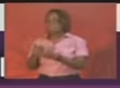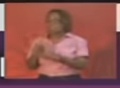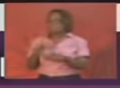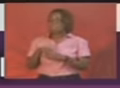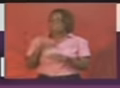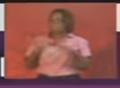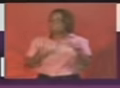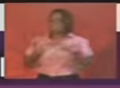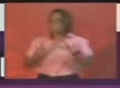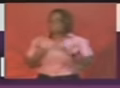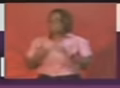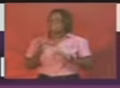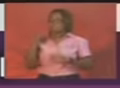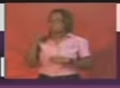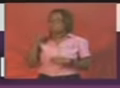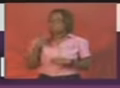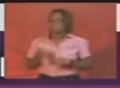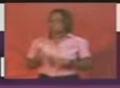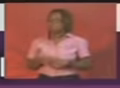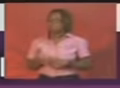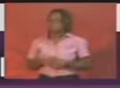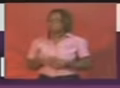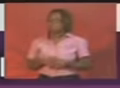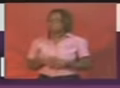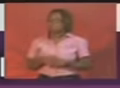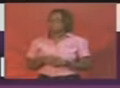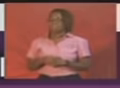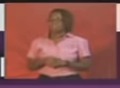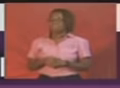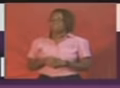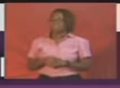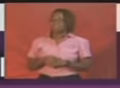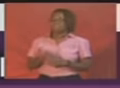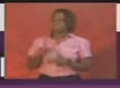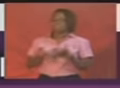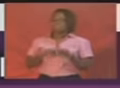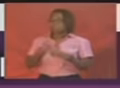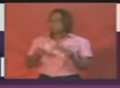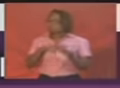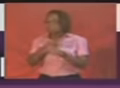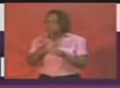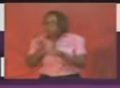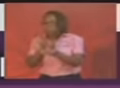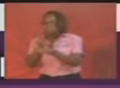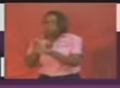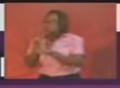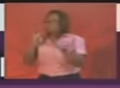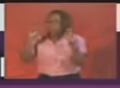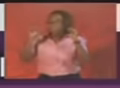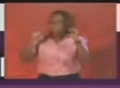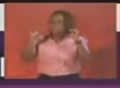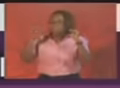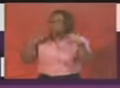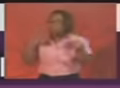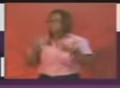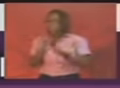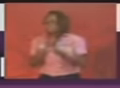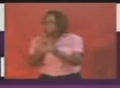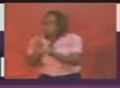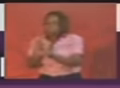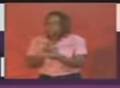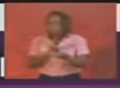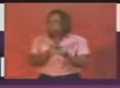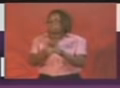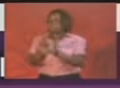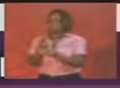Just how the medical team revisits that issue from time to time to ensure that some areas are maybe better